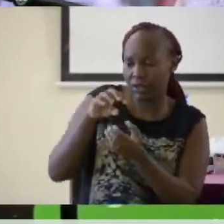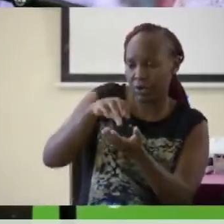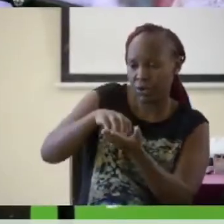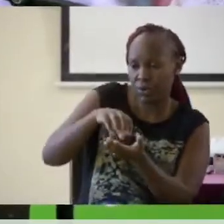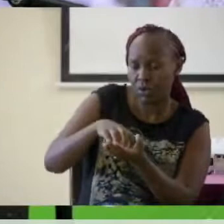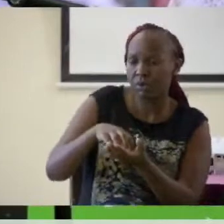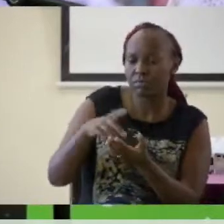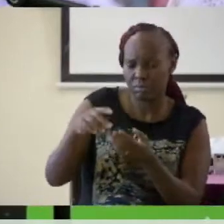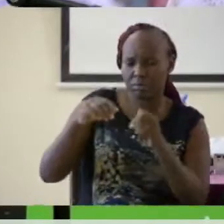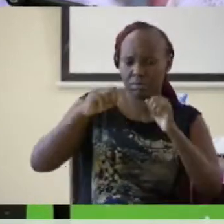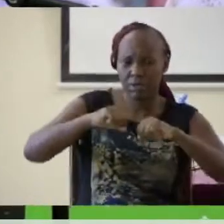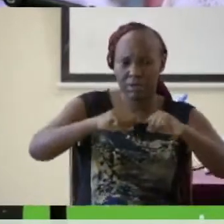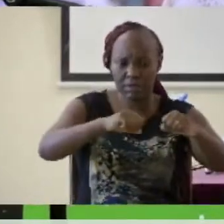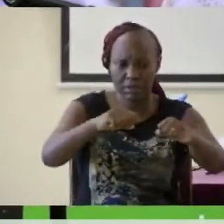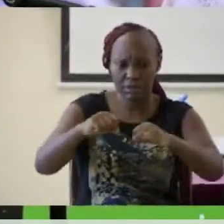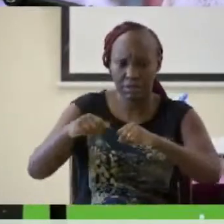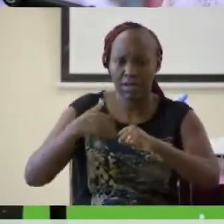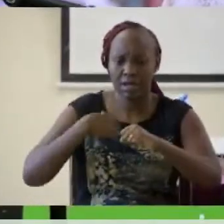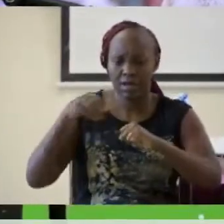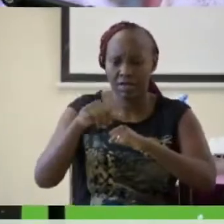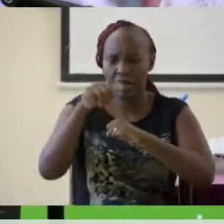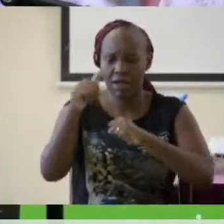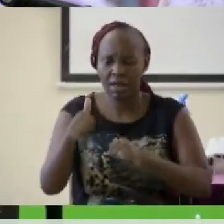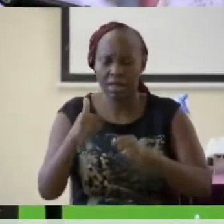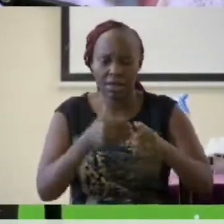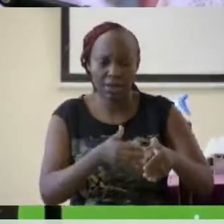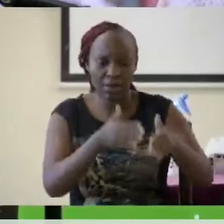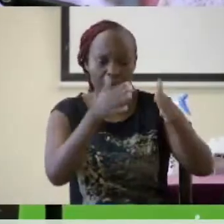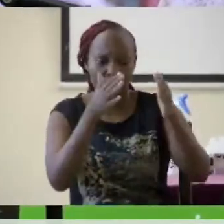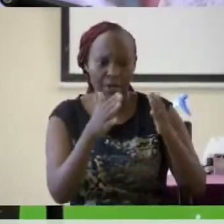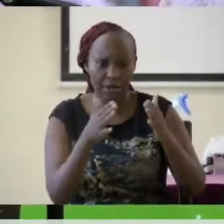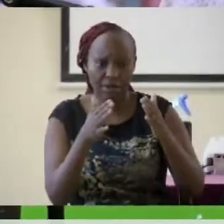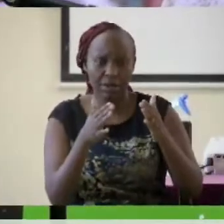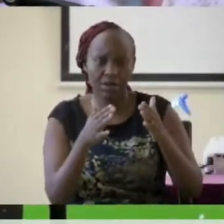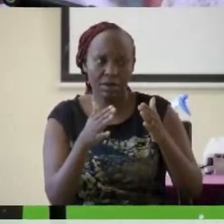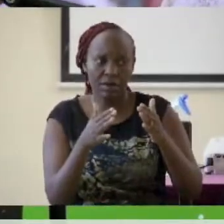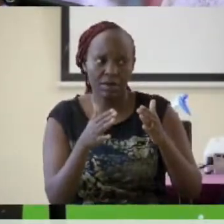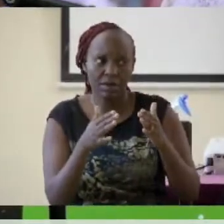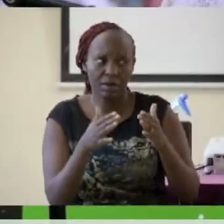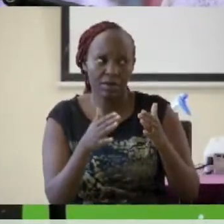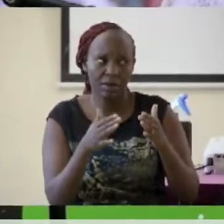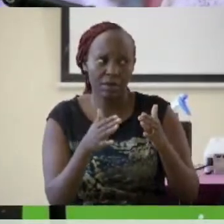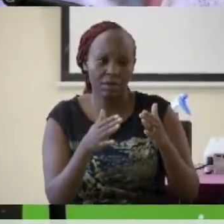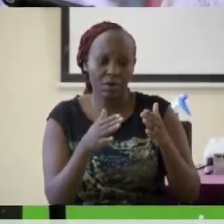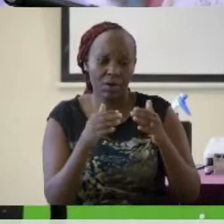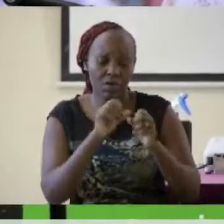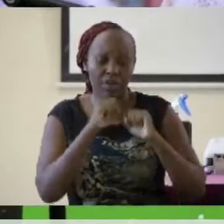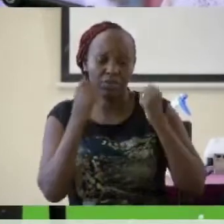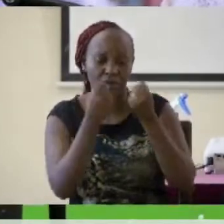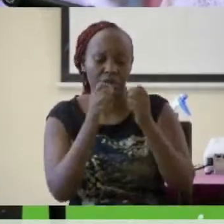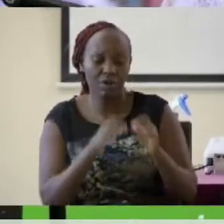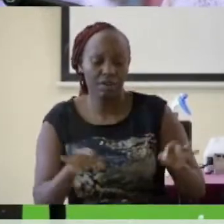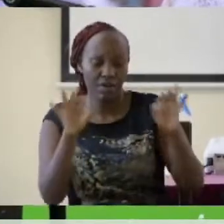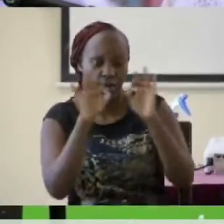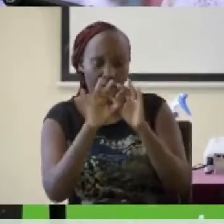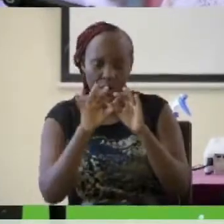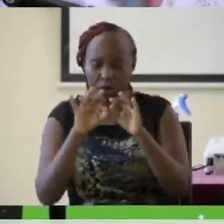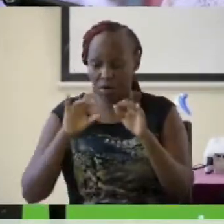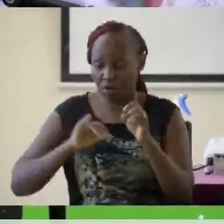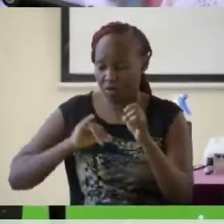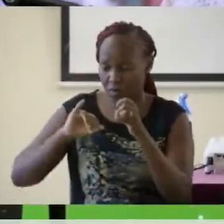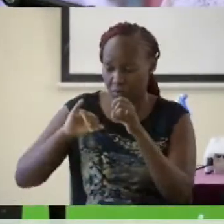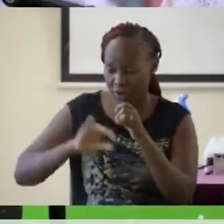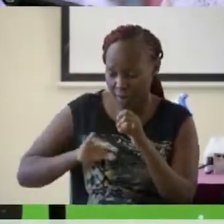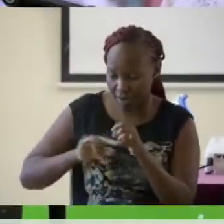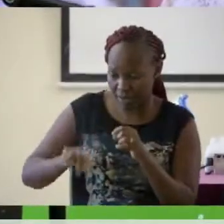it was agreed that there are other alternative ways of retaining the social value of widow inheritance